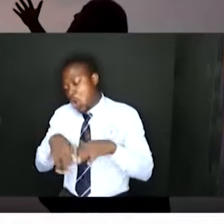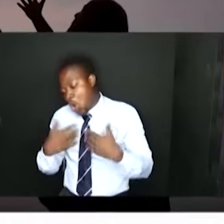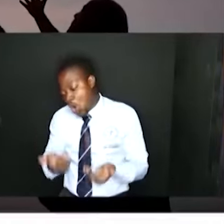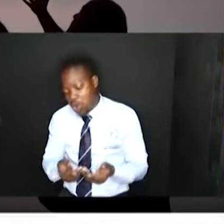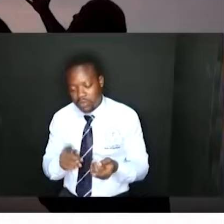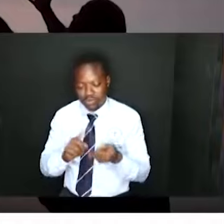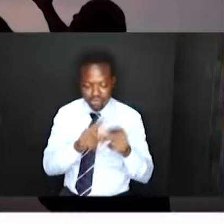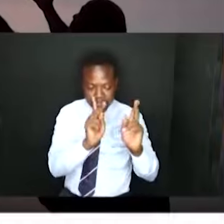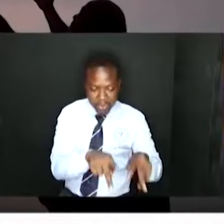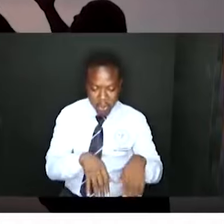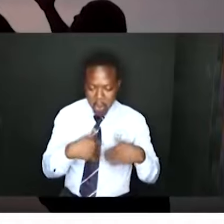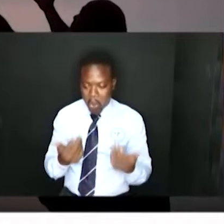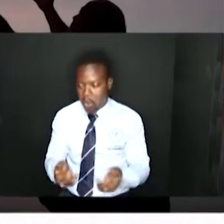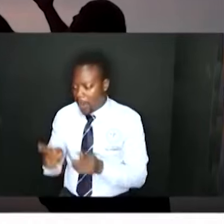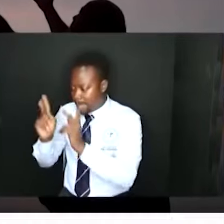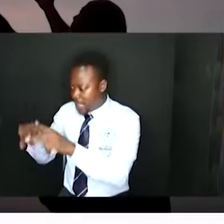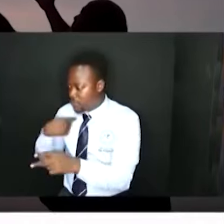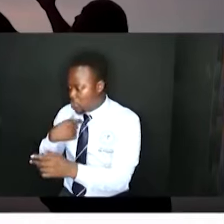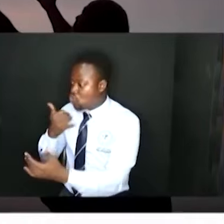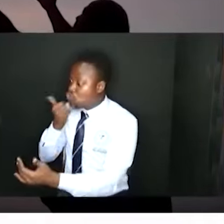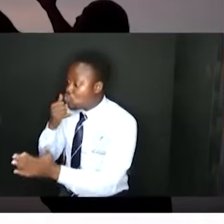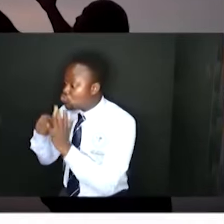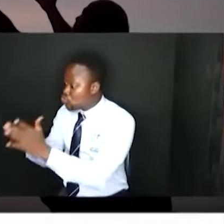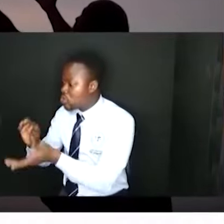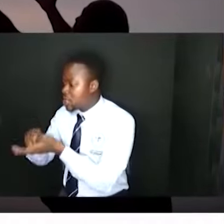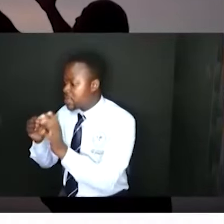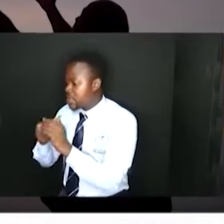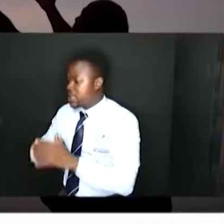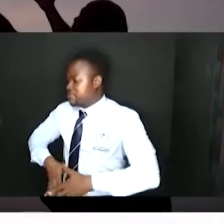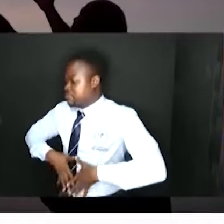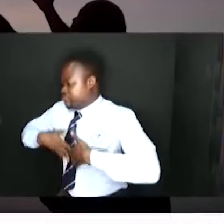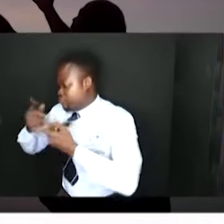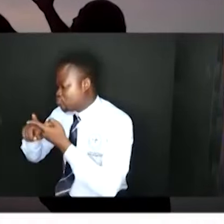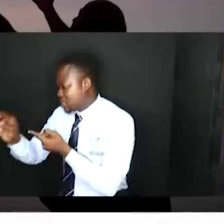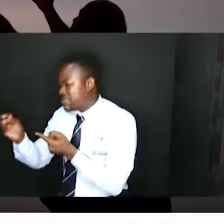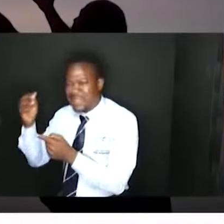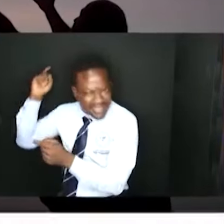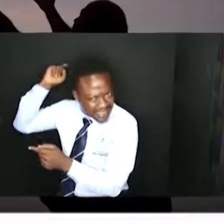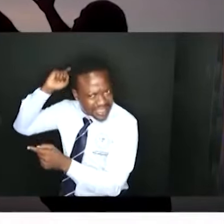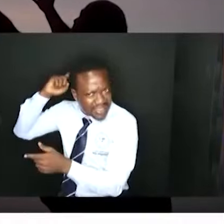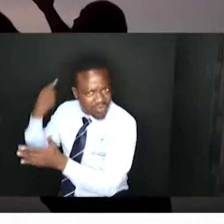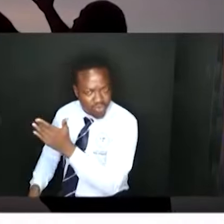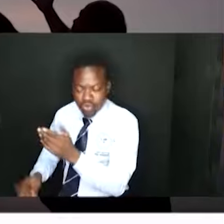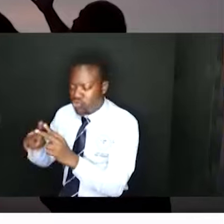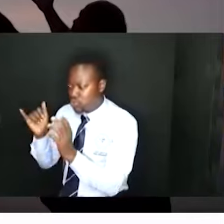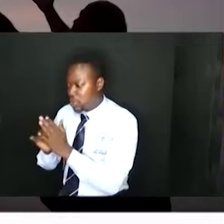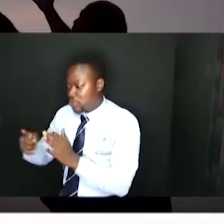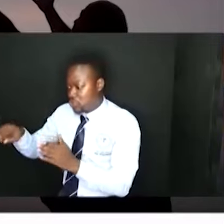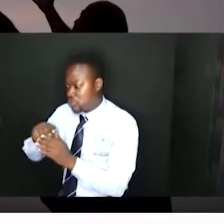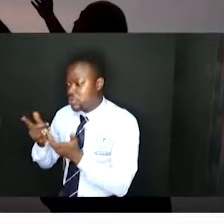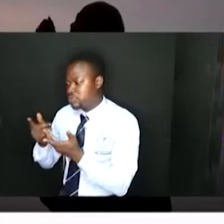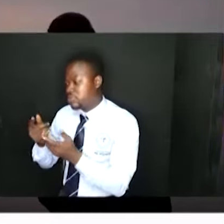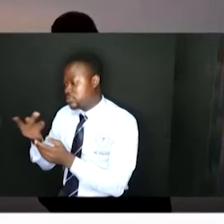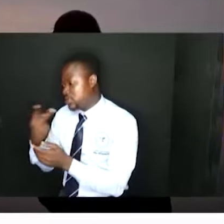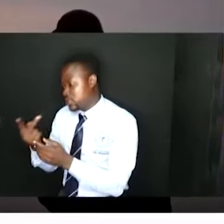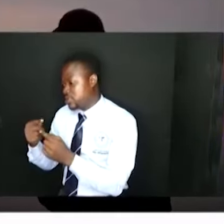or to the perceived offender with the intention. Now, we all confess, but